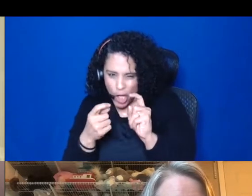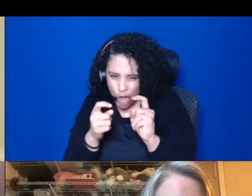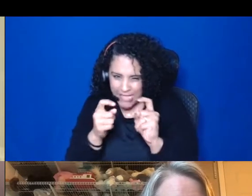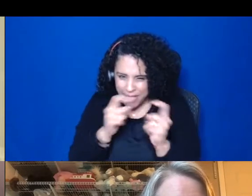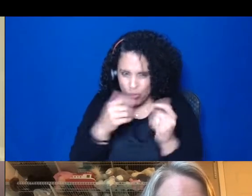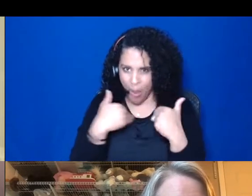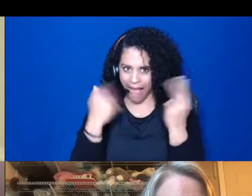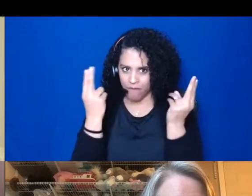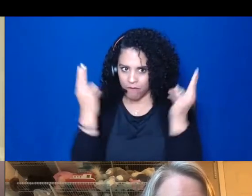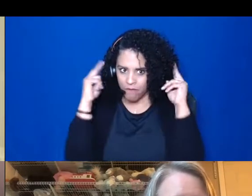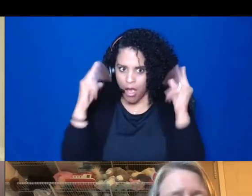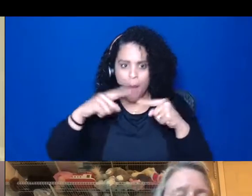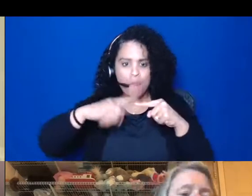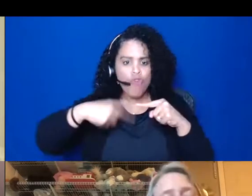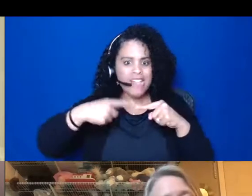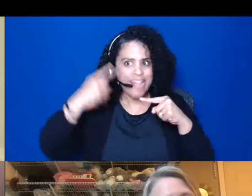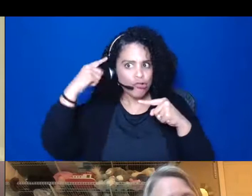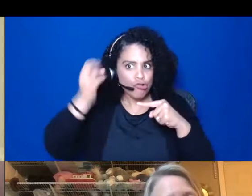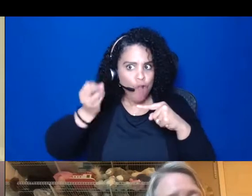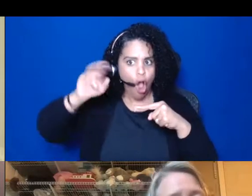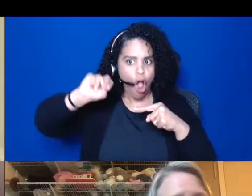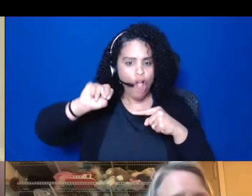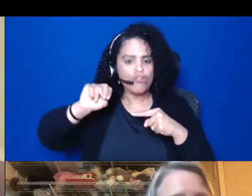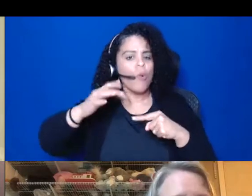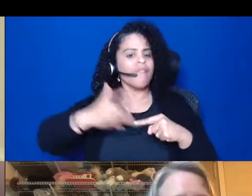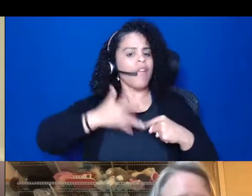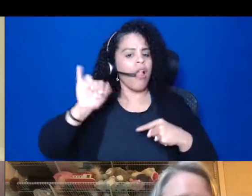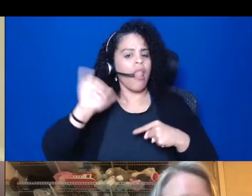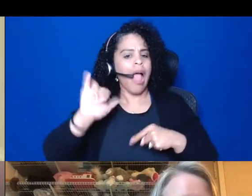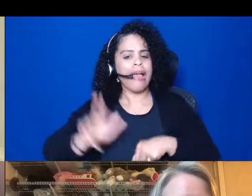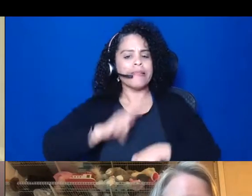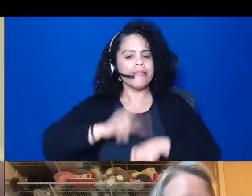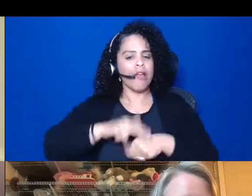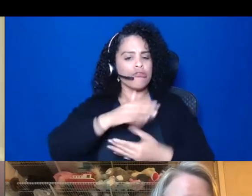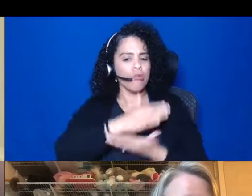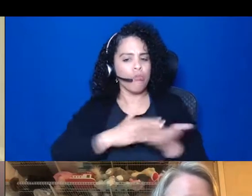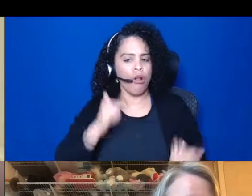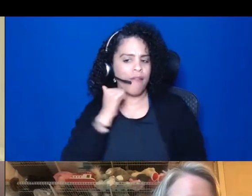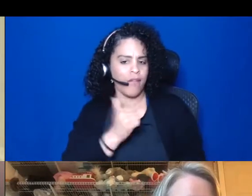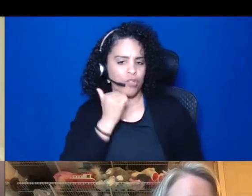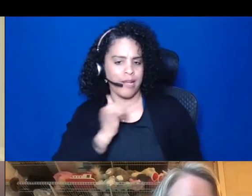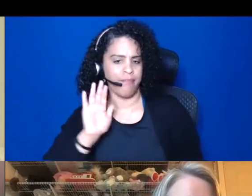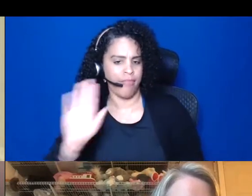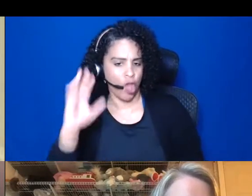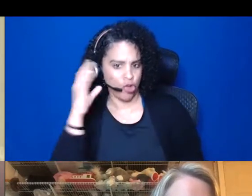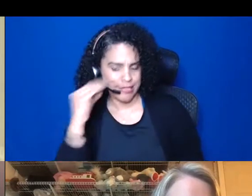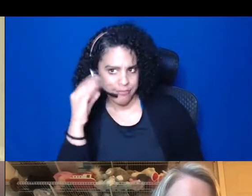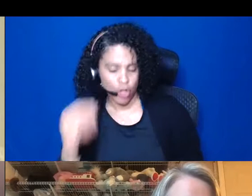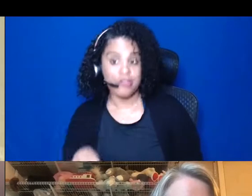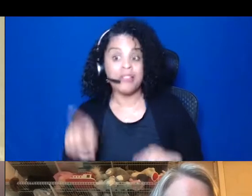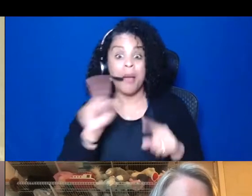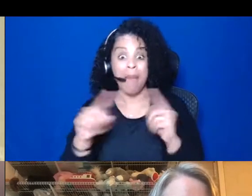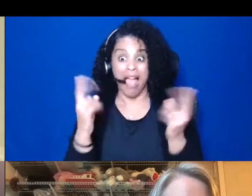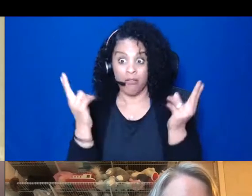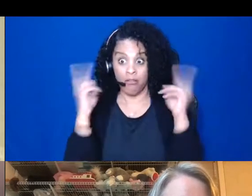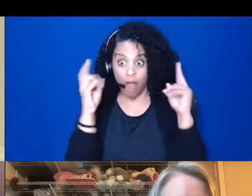so that they become sort of a natural part of their daily experience. But having them on